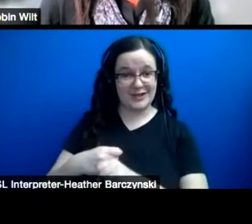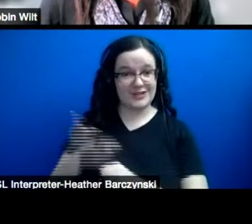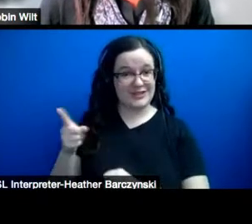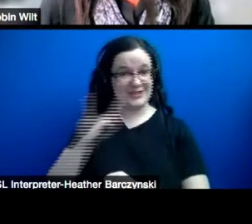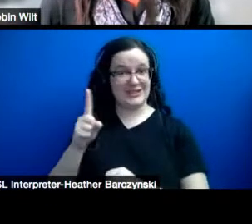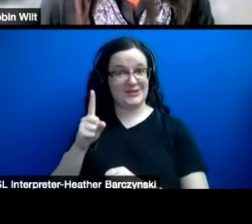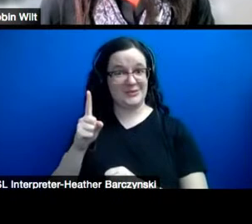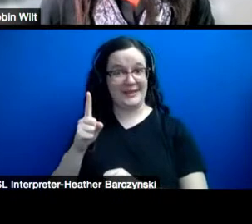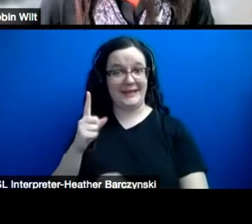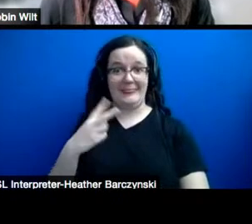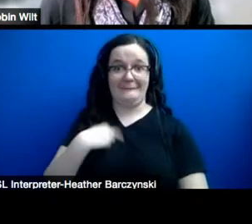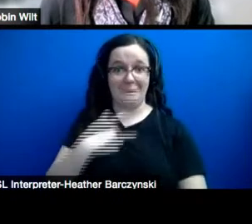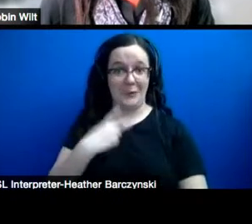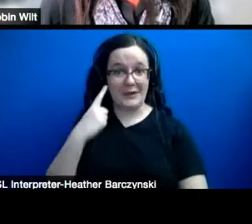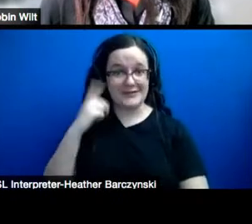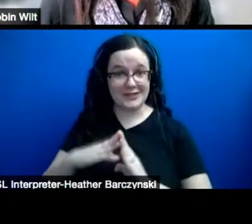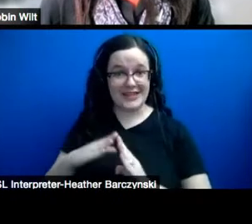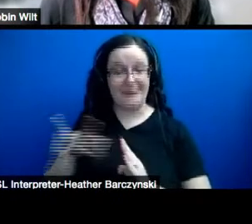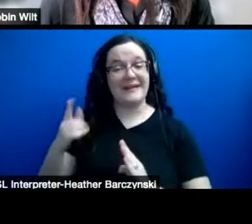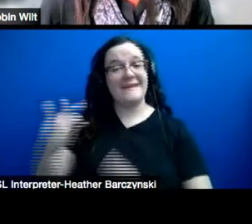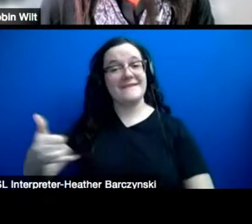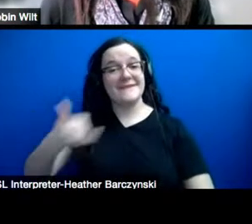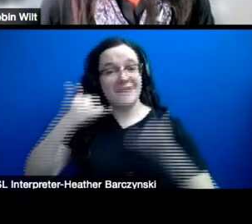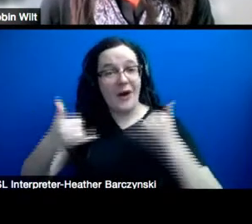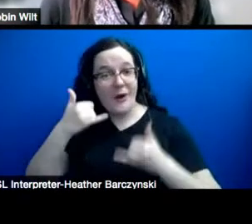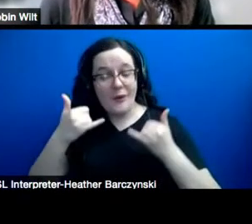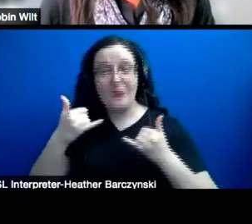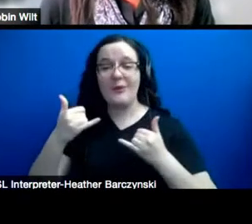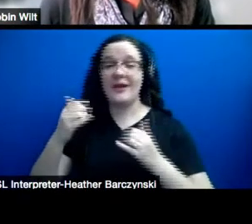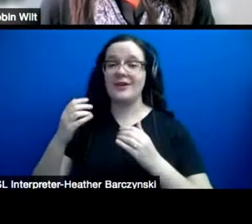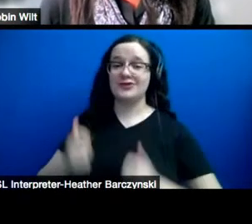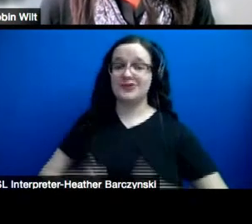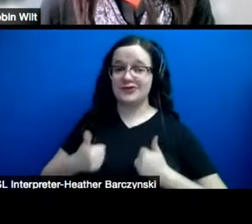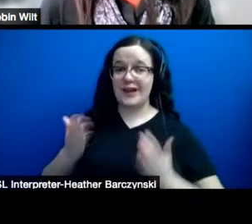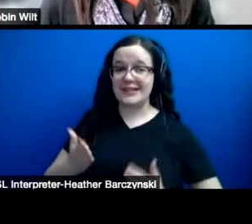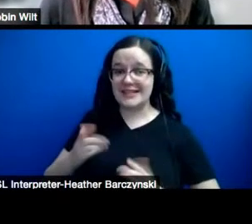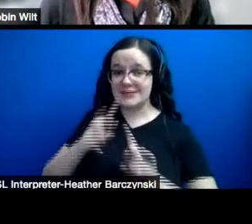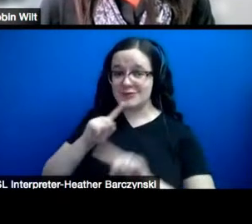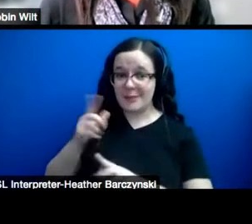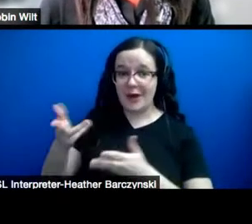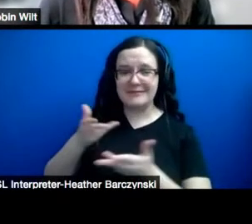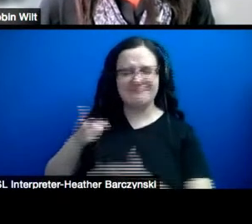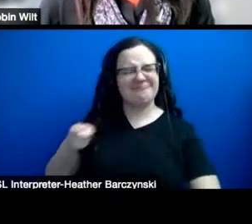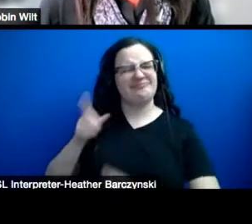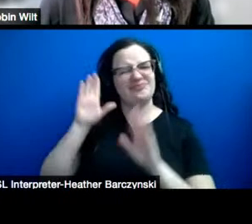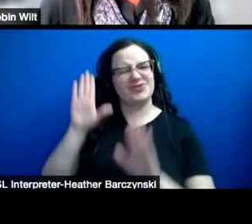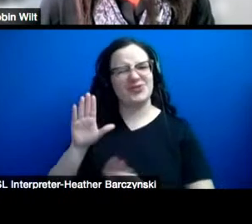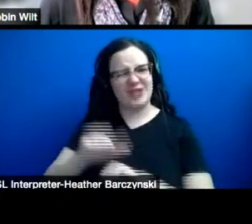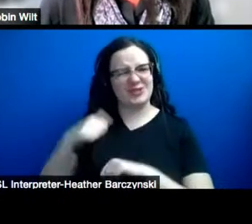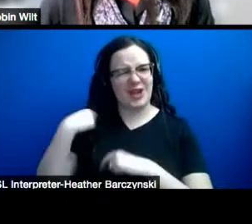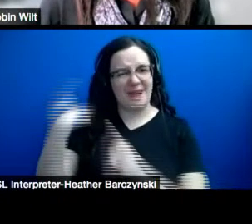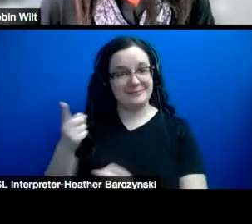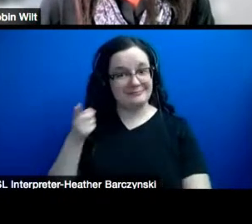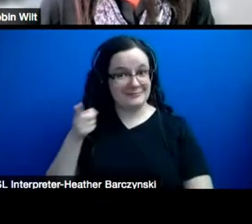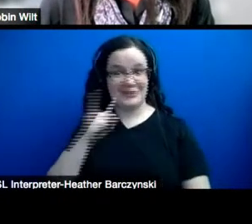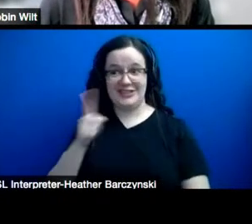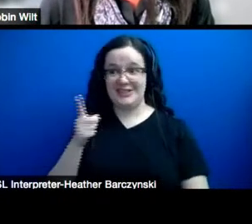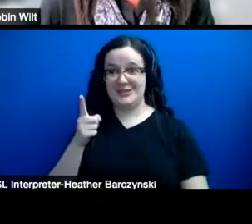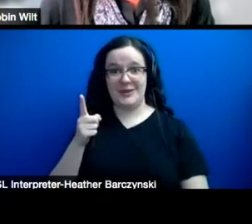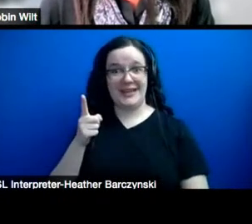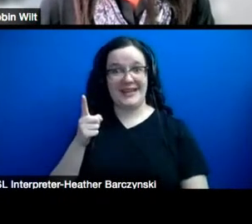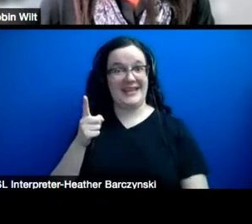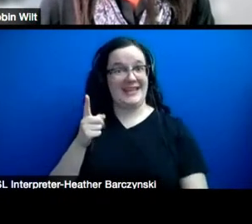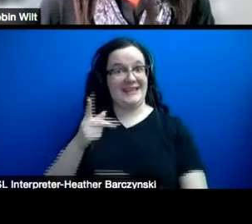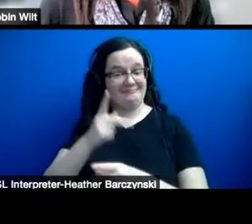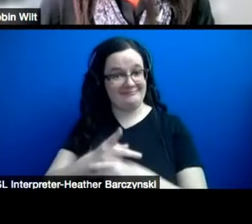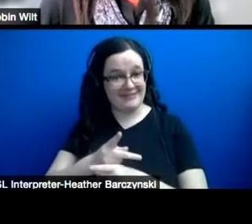She's answered the phones, responded to residents, done a great job. She's also pretty much kept the office running over there,